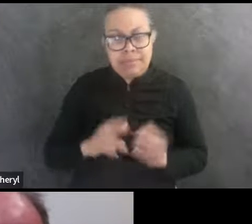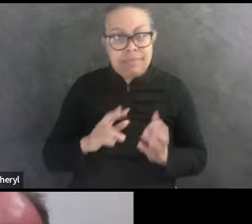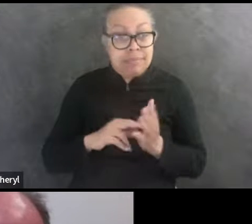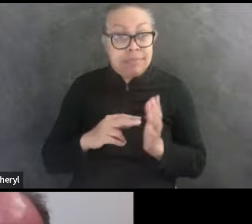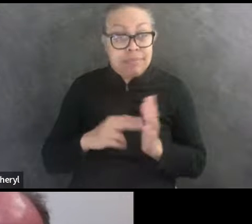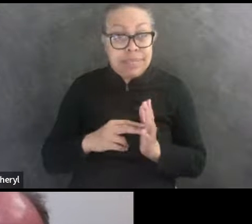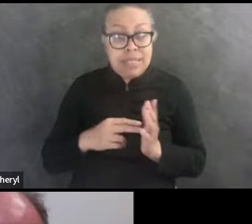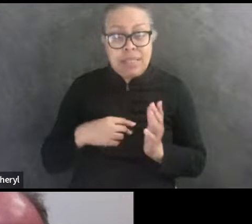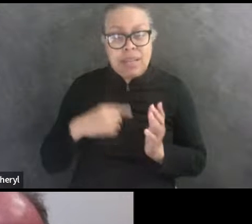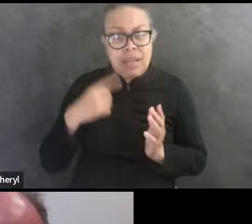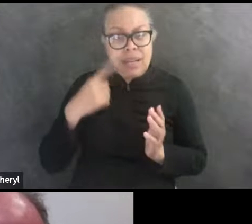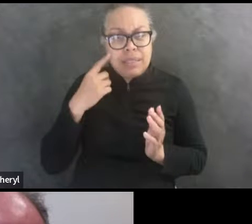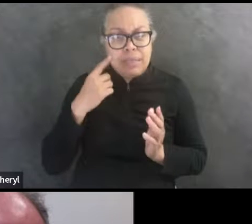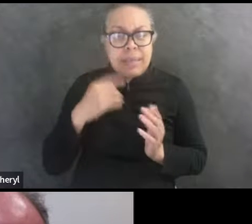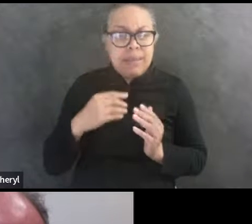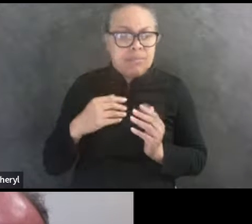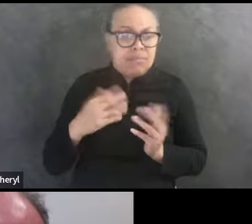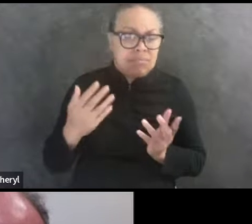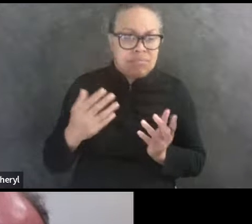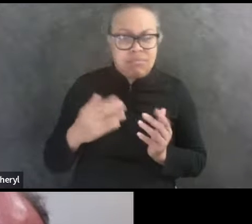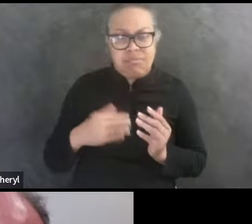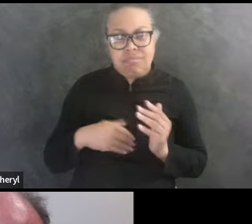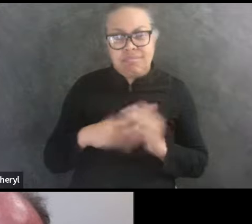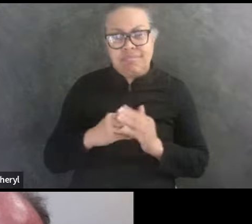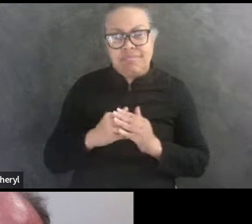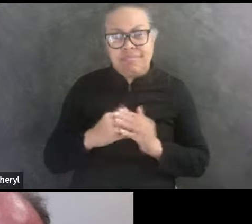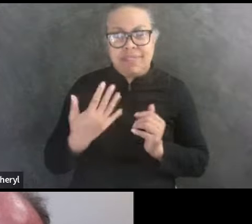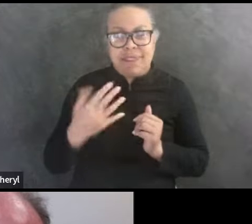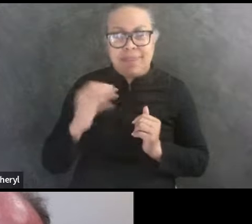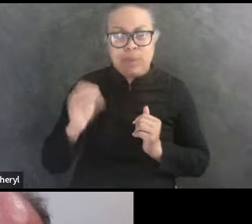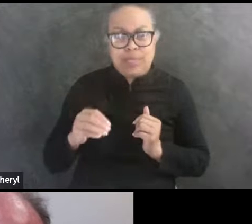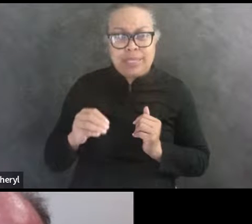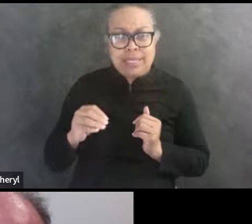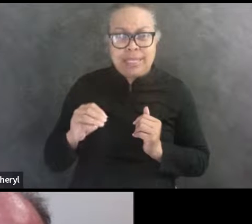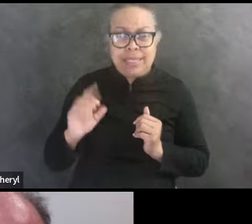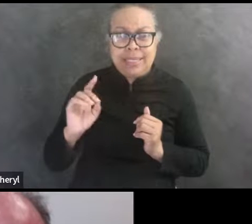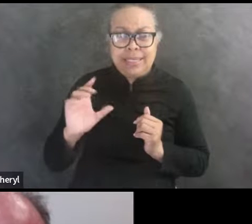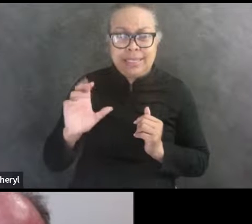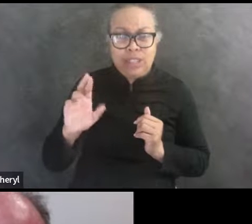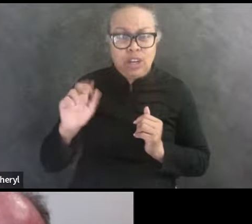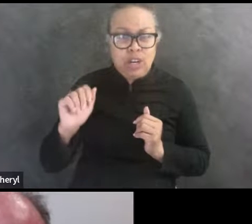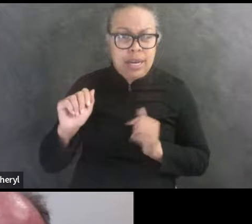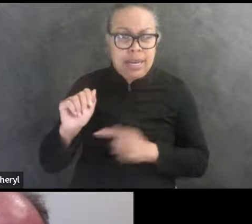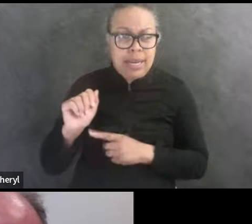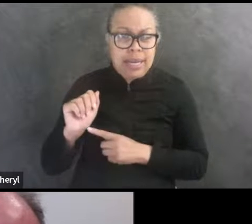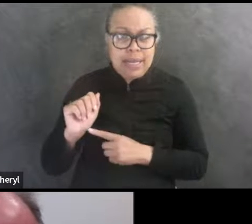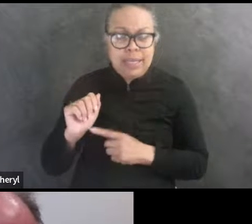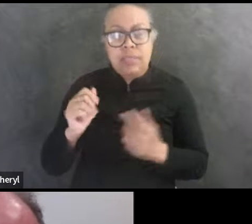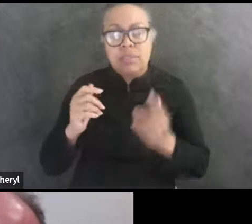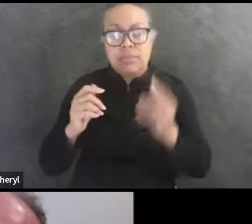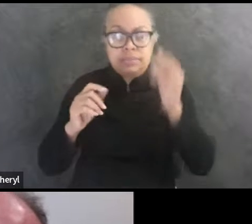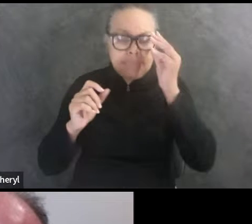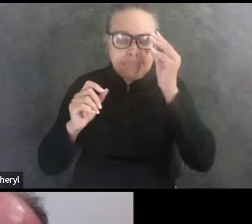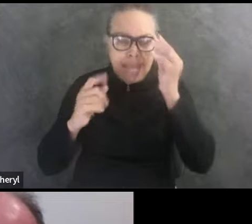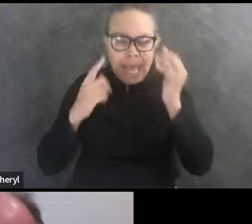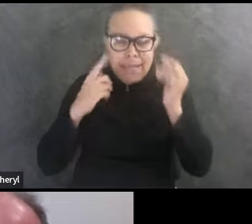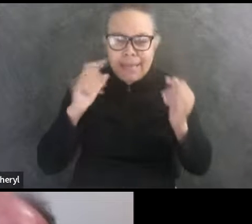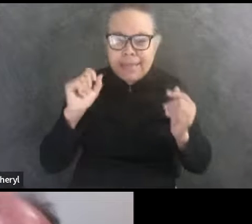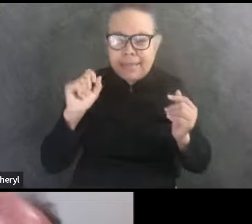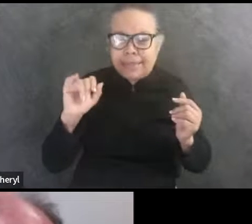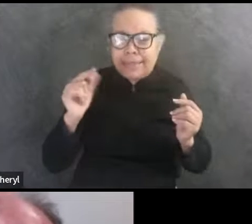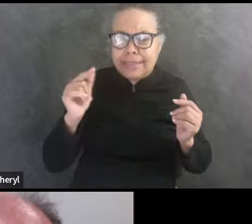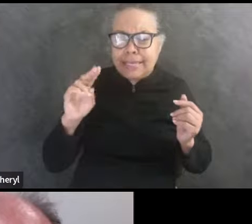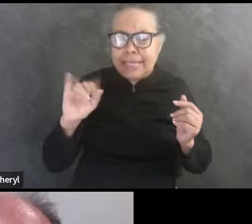than 5%. And I think it's how the DCRA does DCRA define significant as more than 5% or